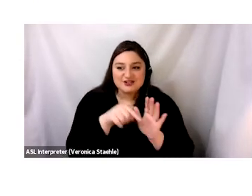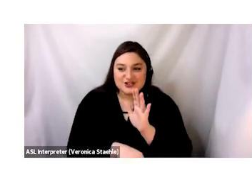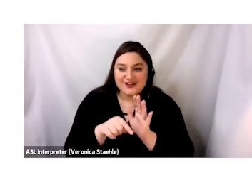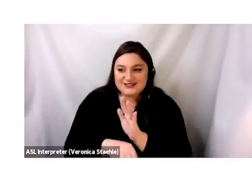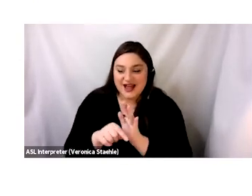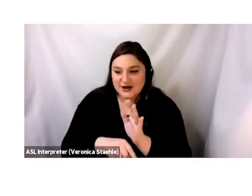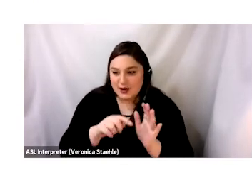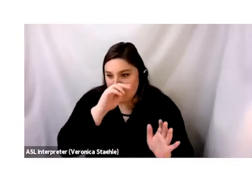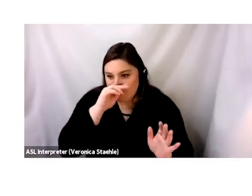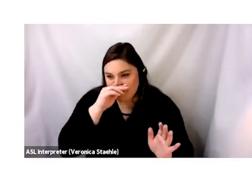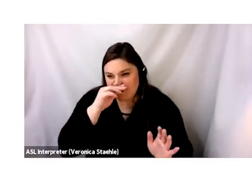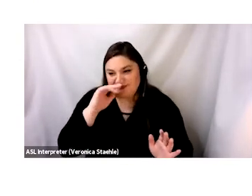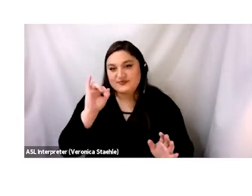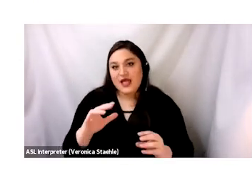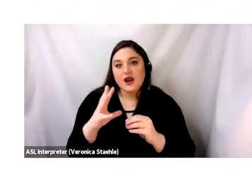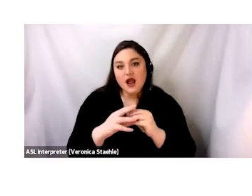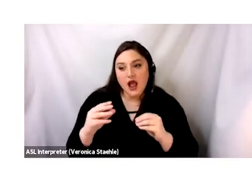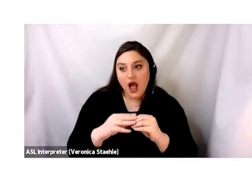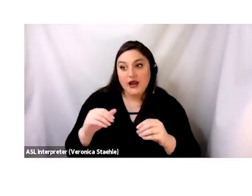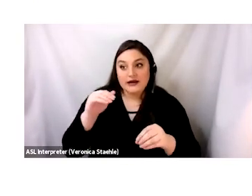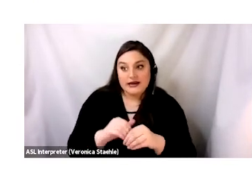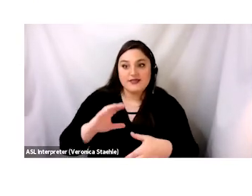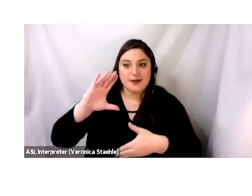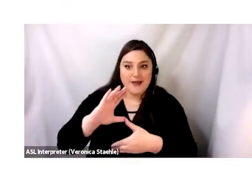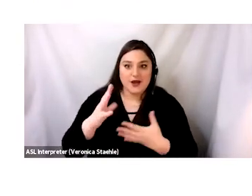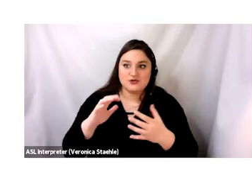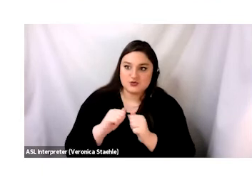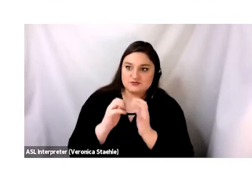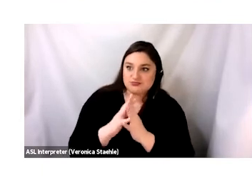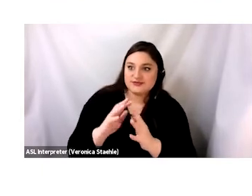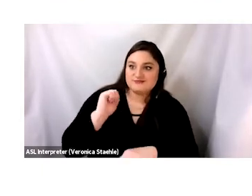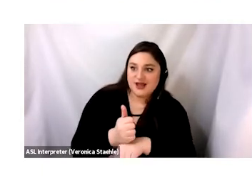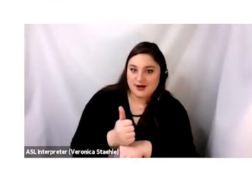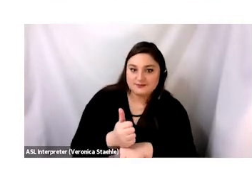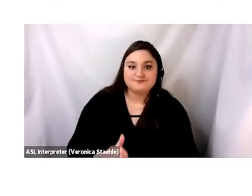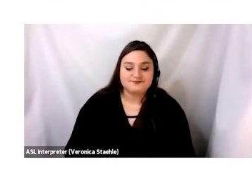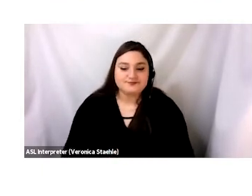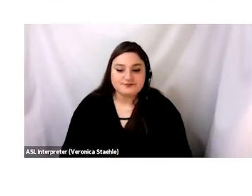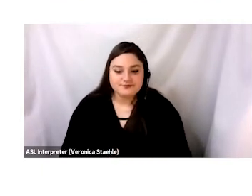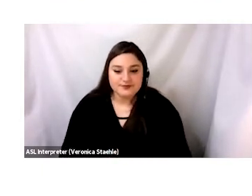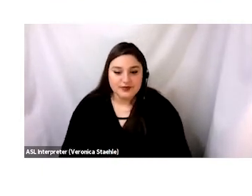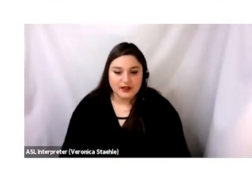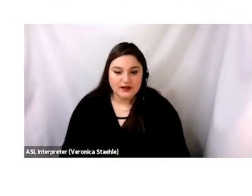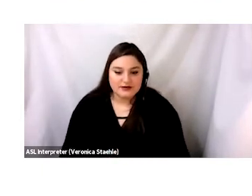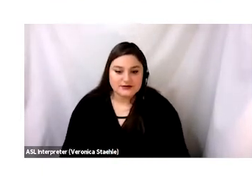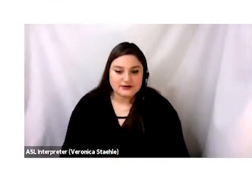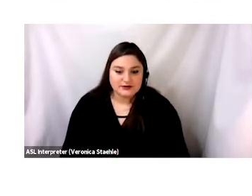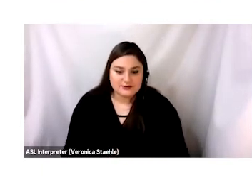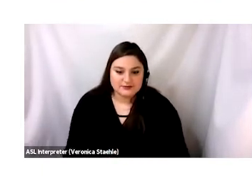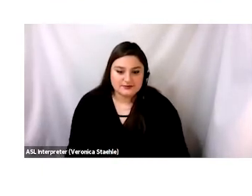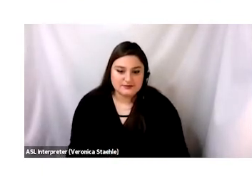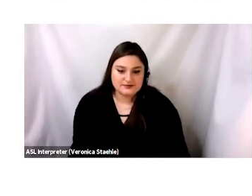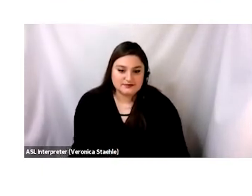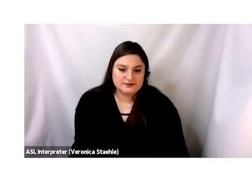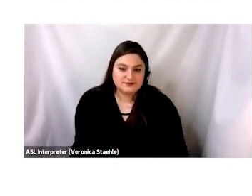that cotton in the Americas was built upon. The first company I want to bring your attention to is